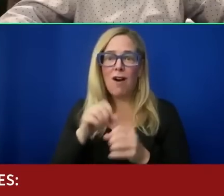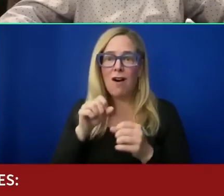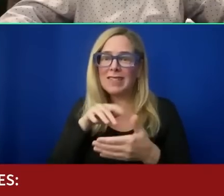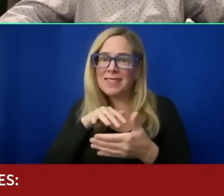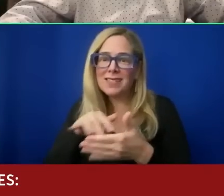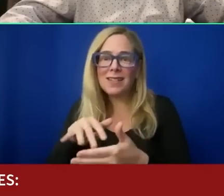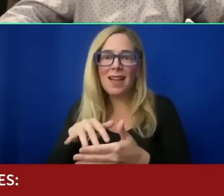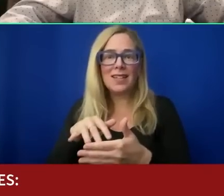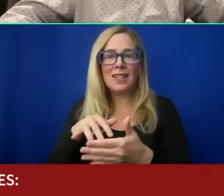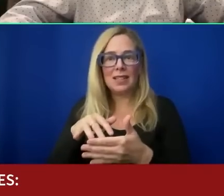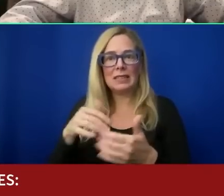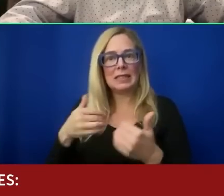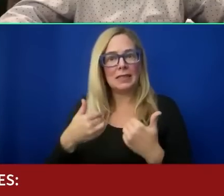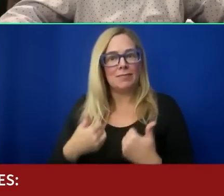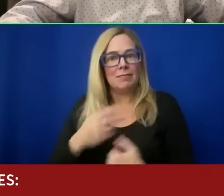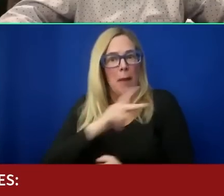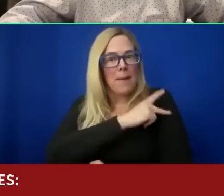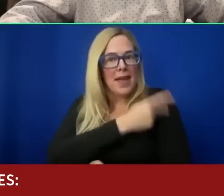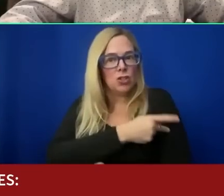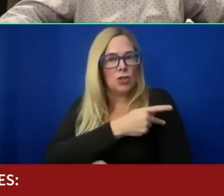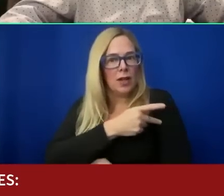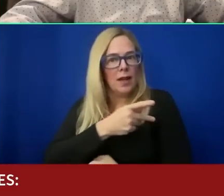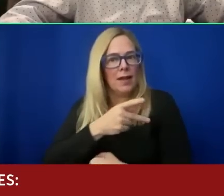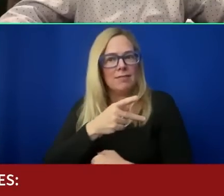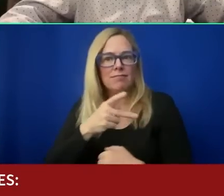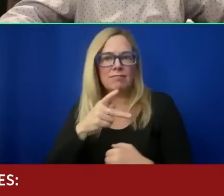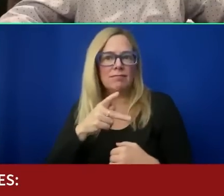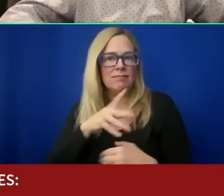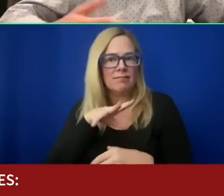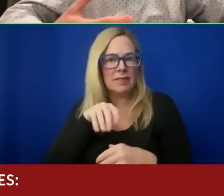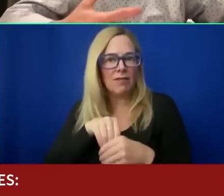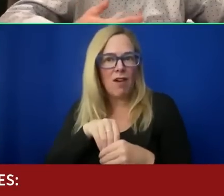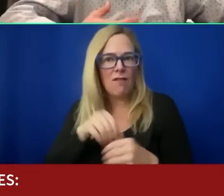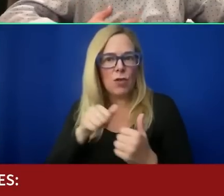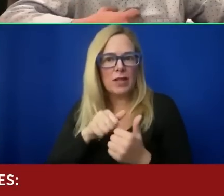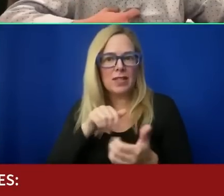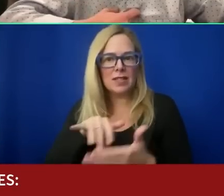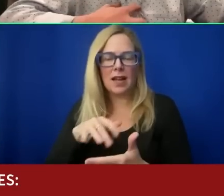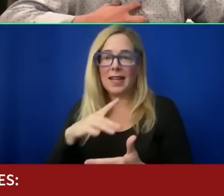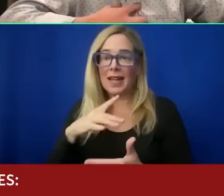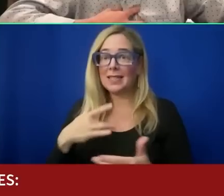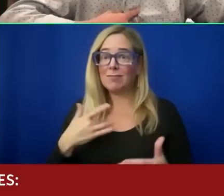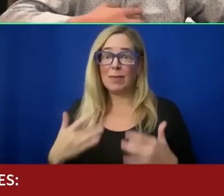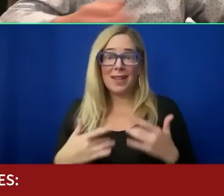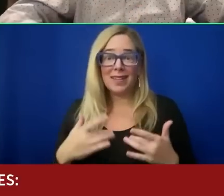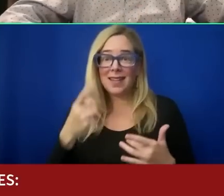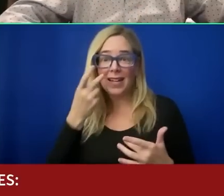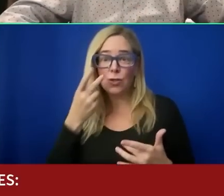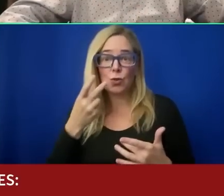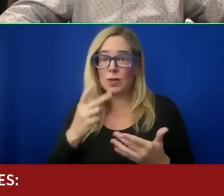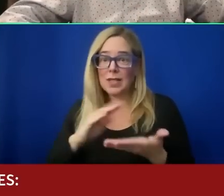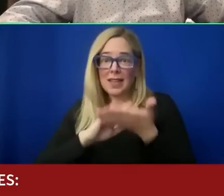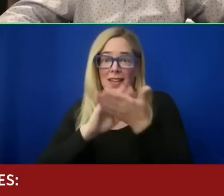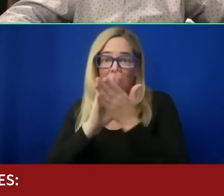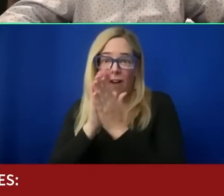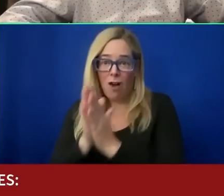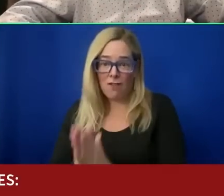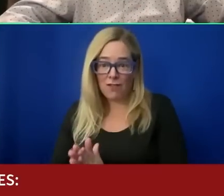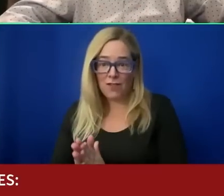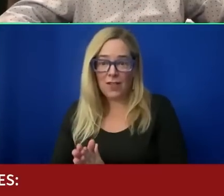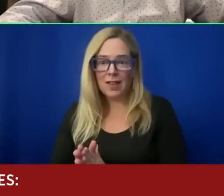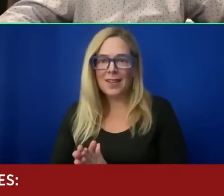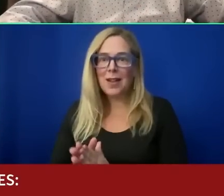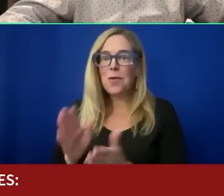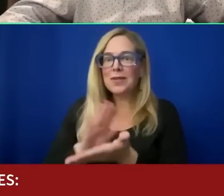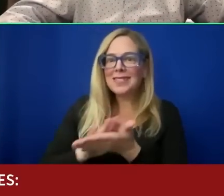done this work, and this is really exciting to kind of see this evolve. Ultimately, what happened in my circumstance is my wife is also an academic, so